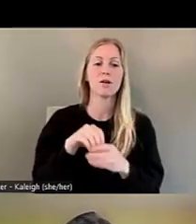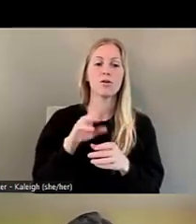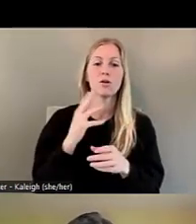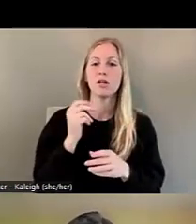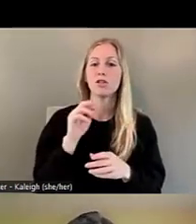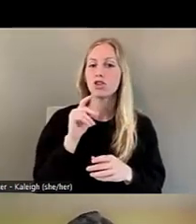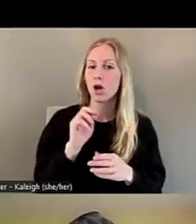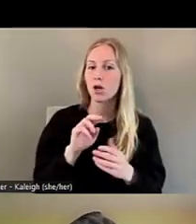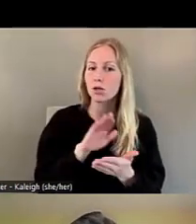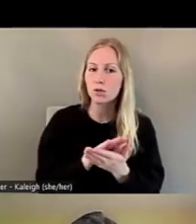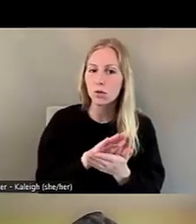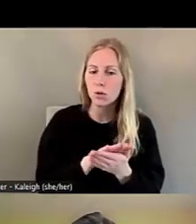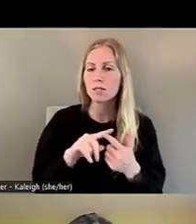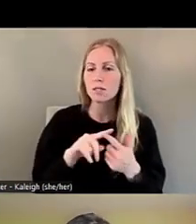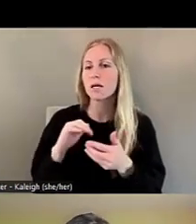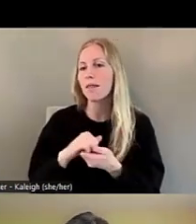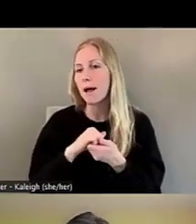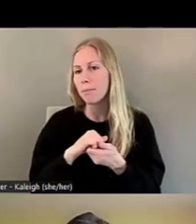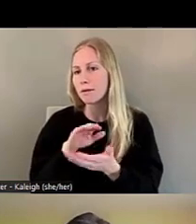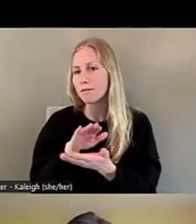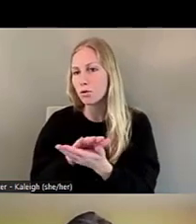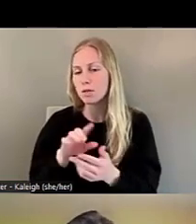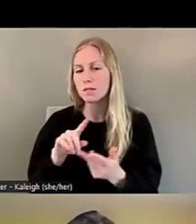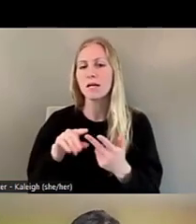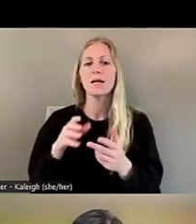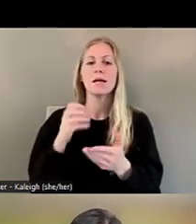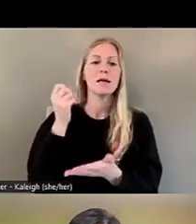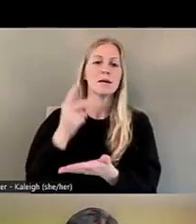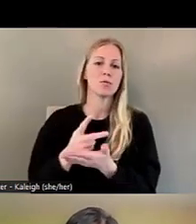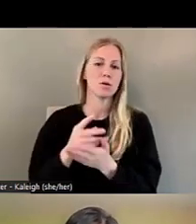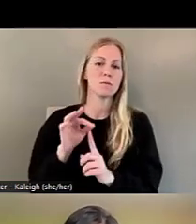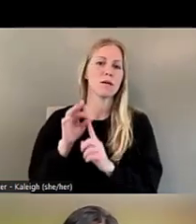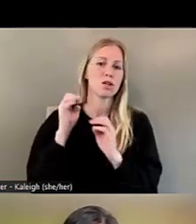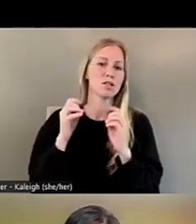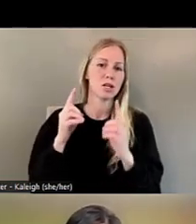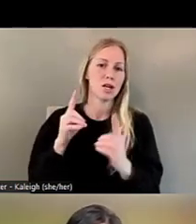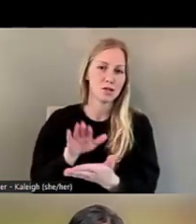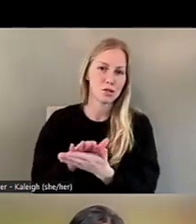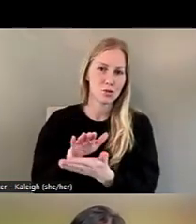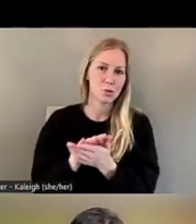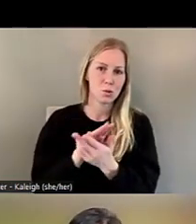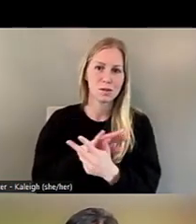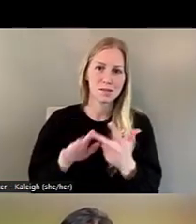schools, collaborative schools, and approved special education schools.